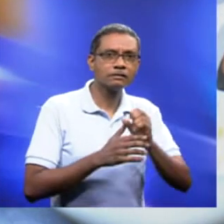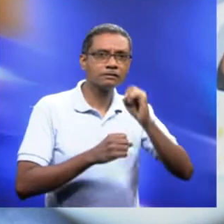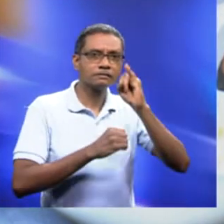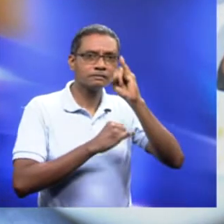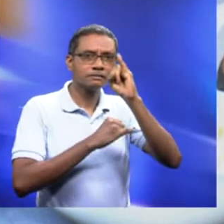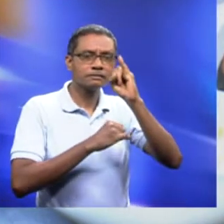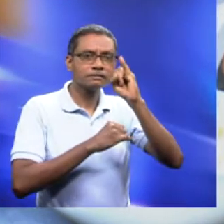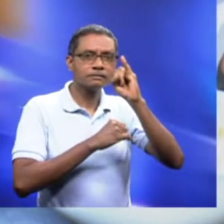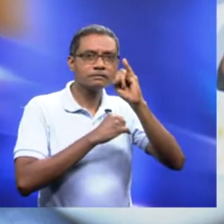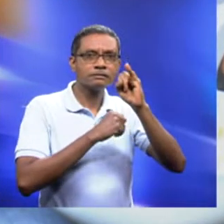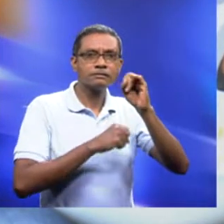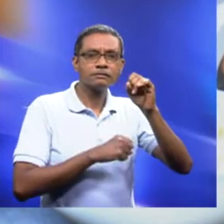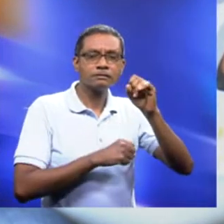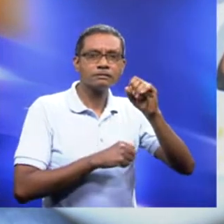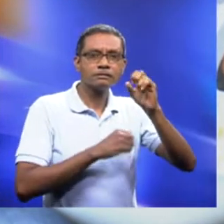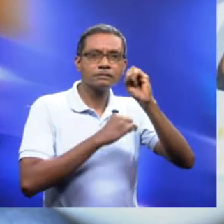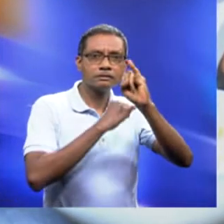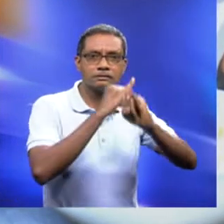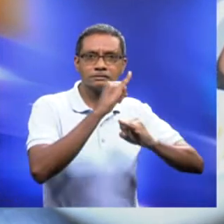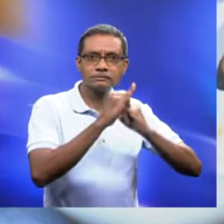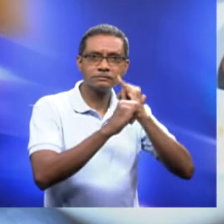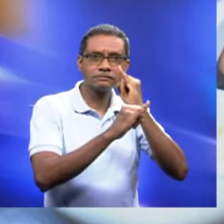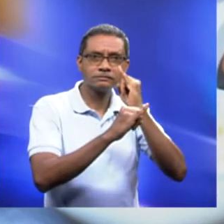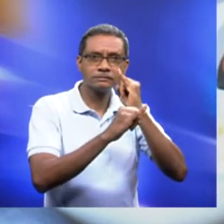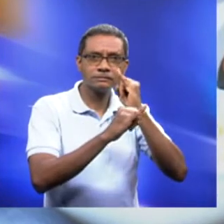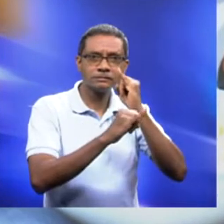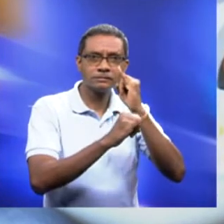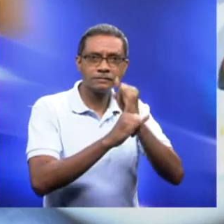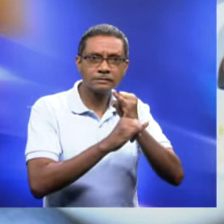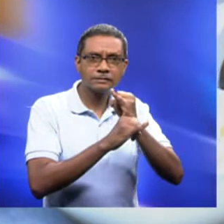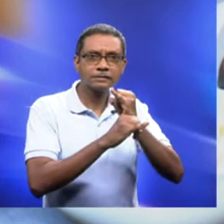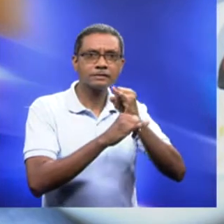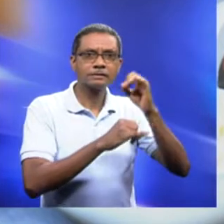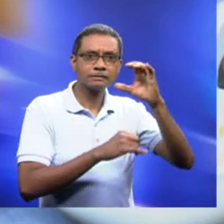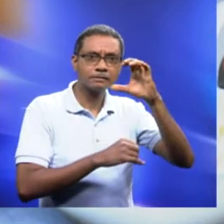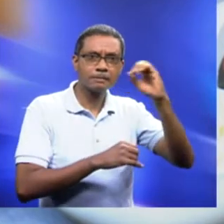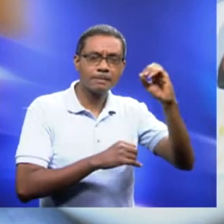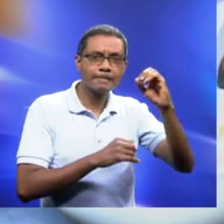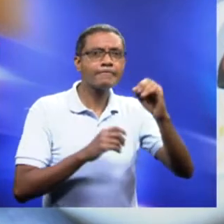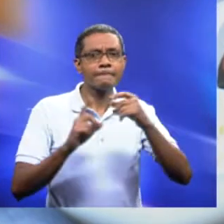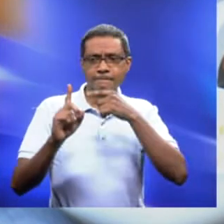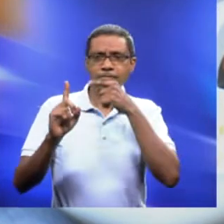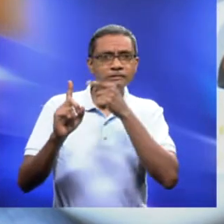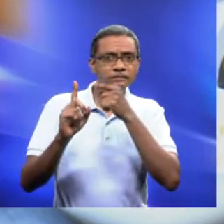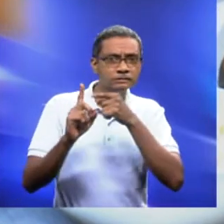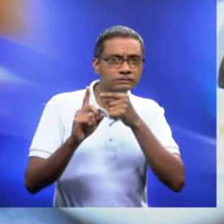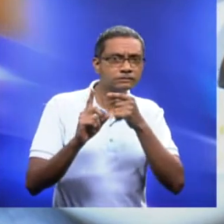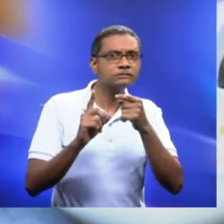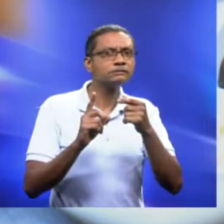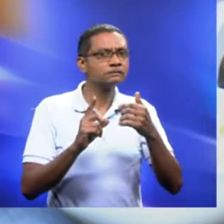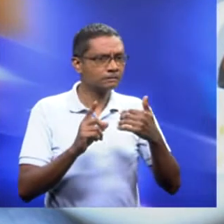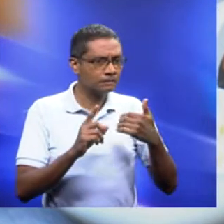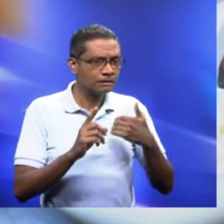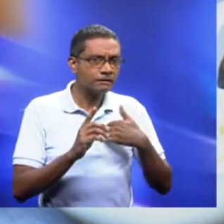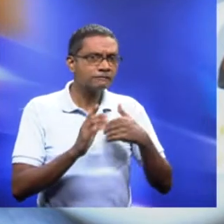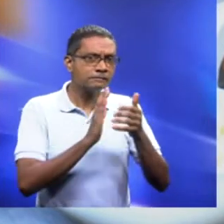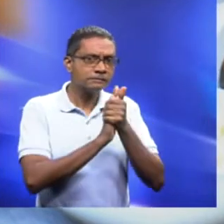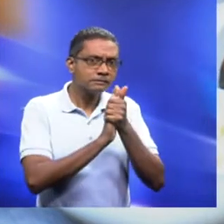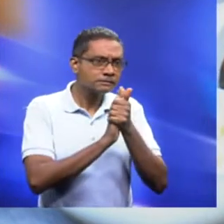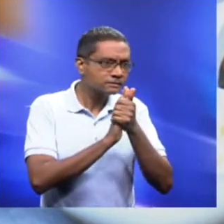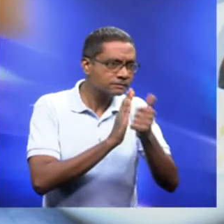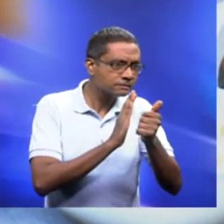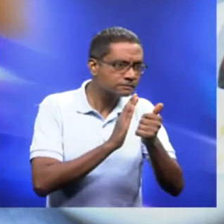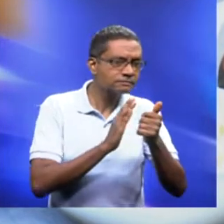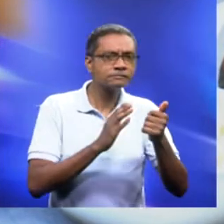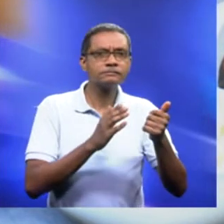IGOV-TT of Trinidad and Tobago. Charles is an accomplished, results-driven professional with notable success leading a broad range